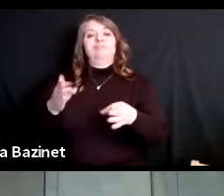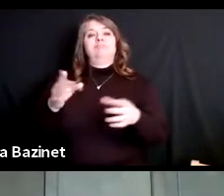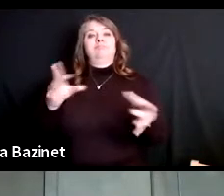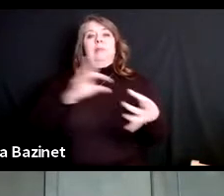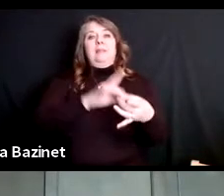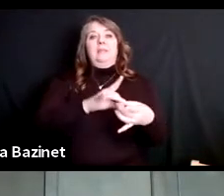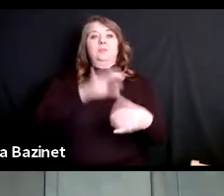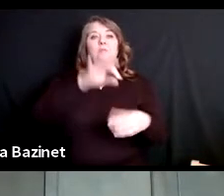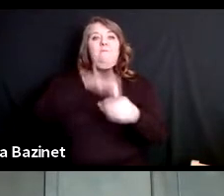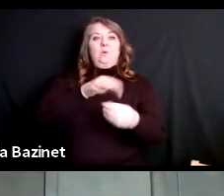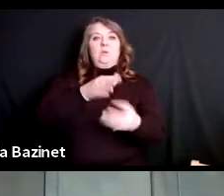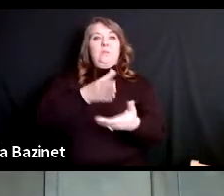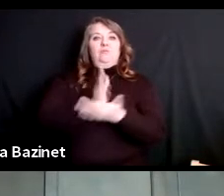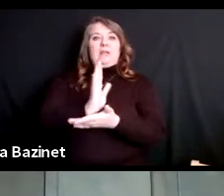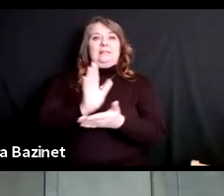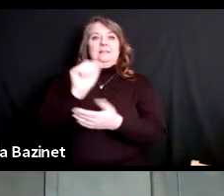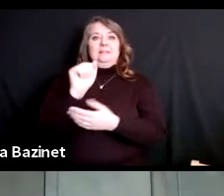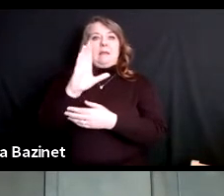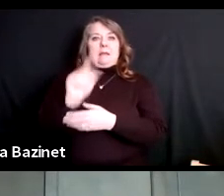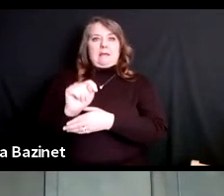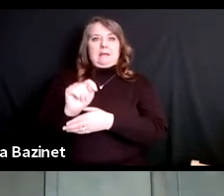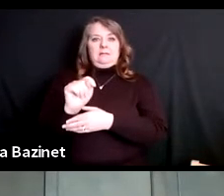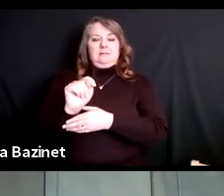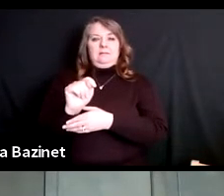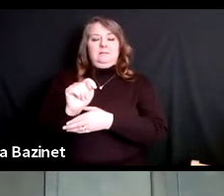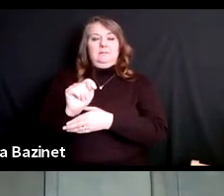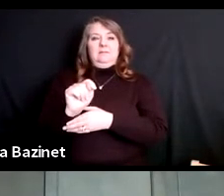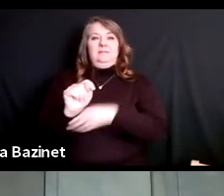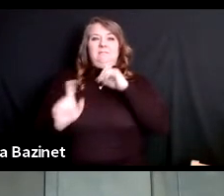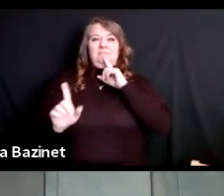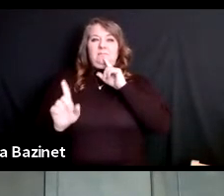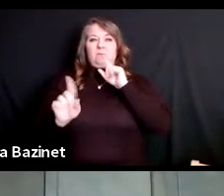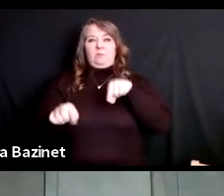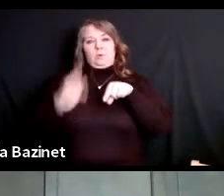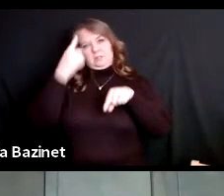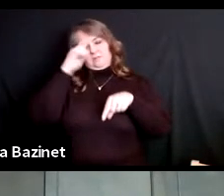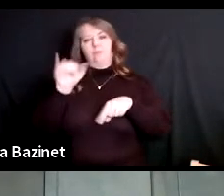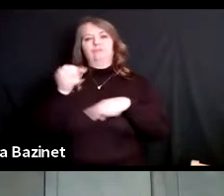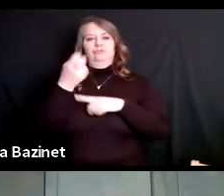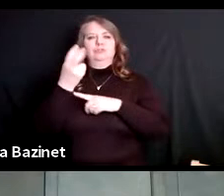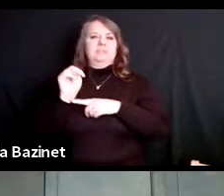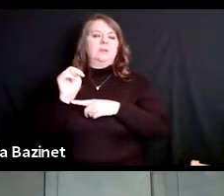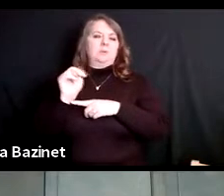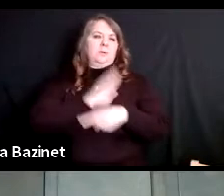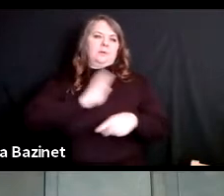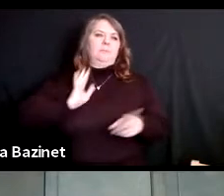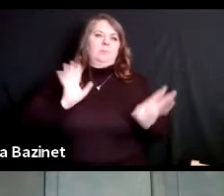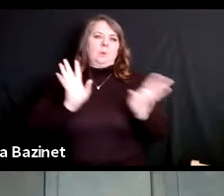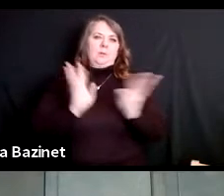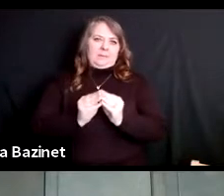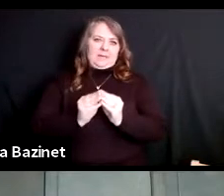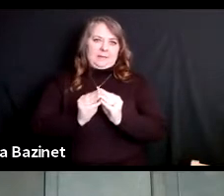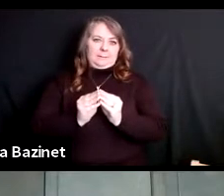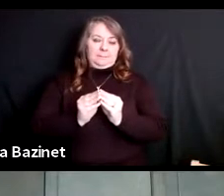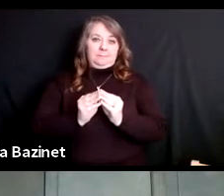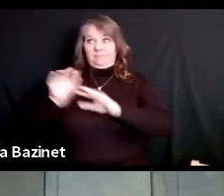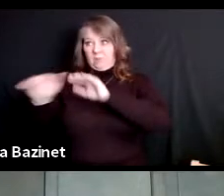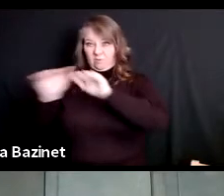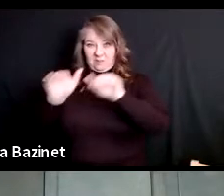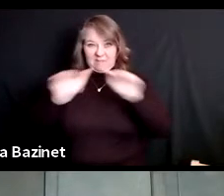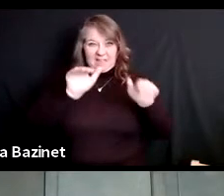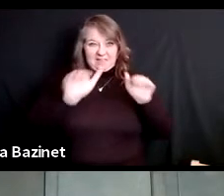that would be the reports for our January board meeting. I did want to remind the